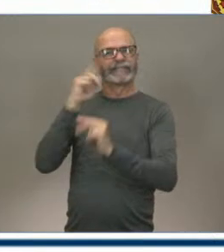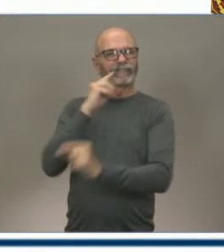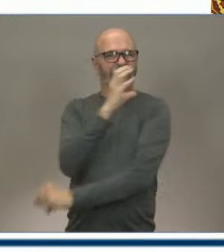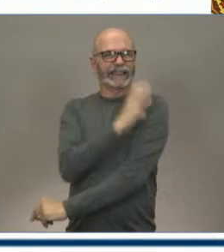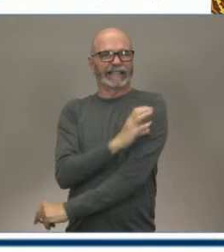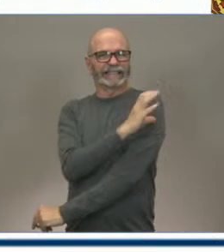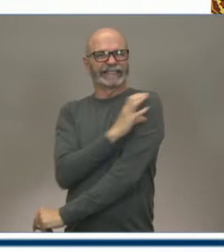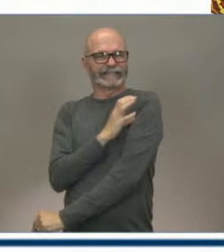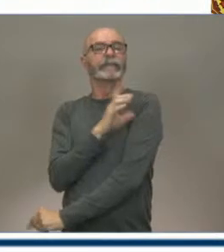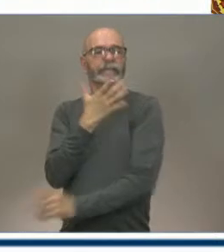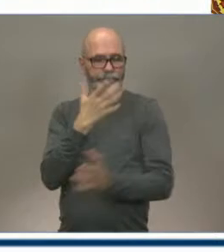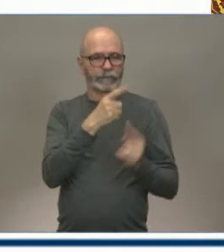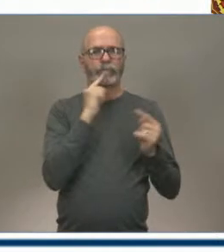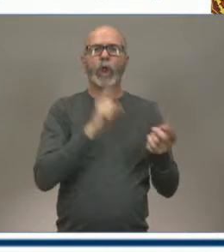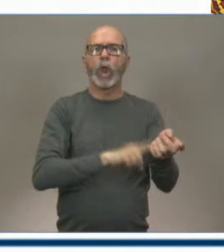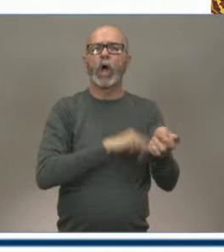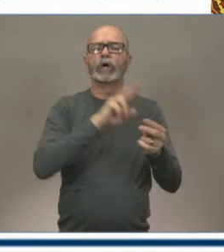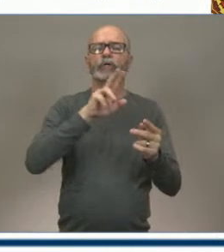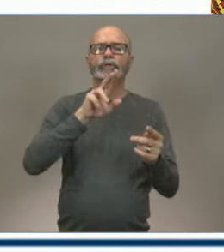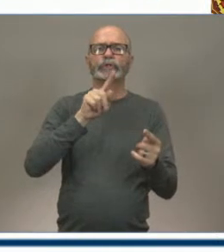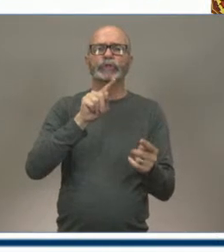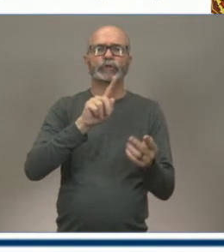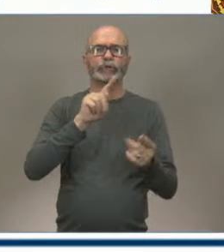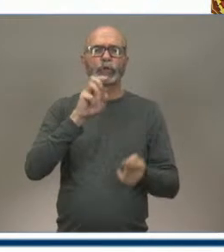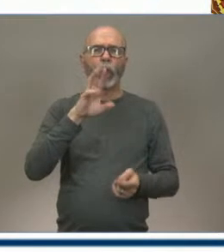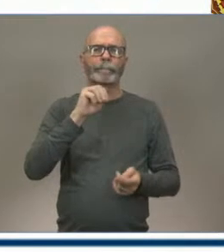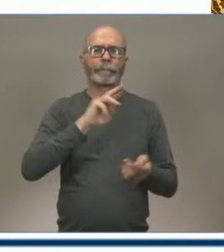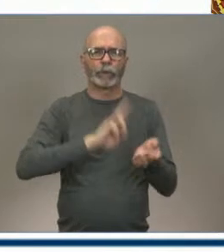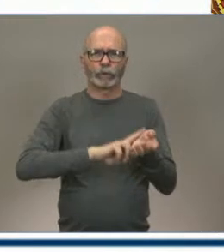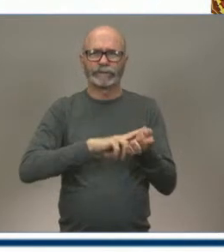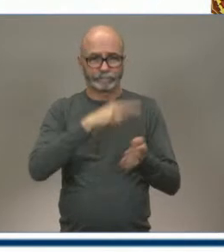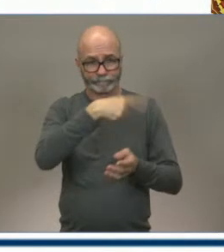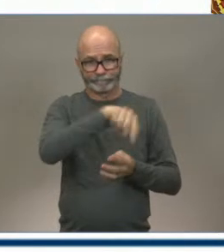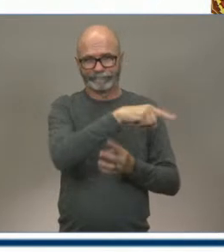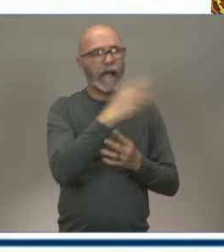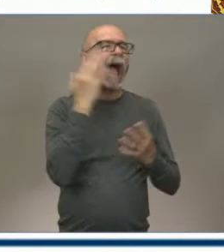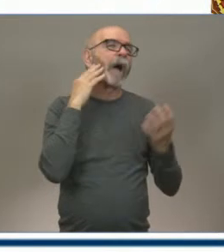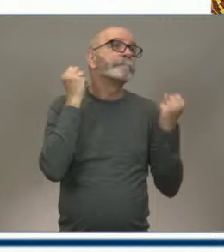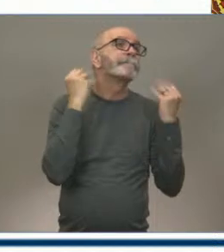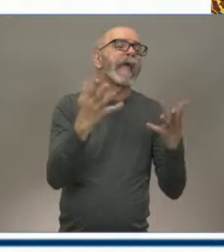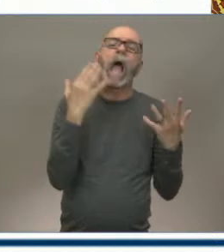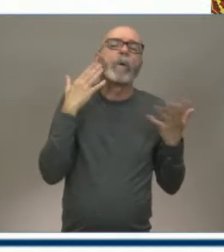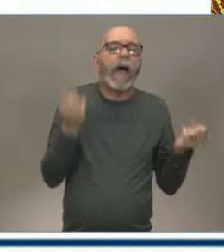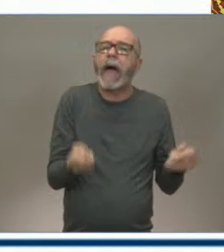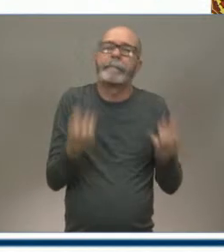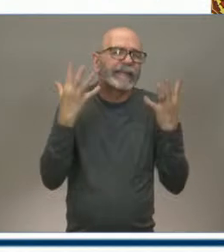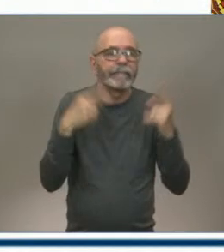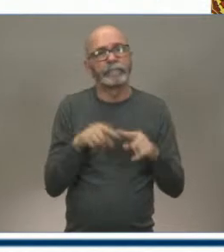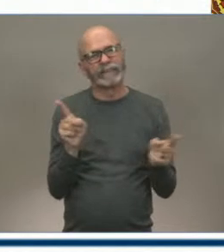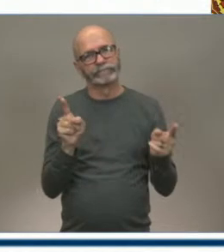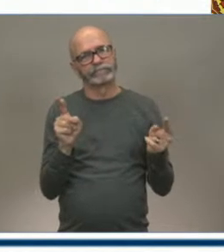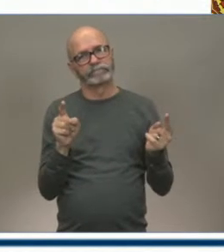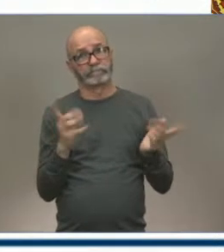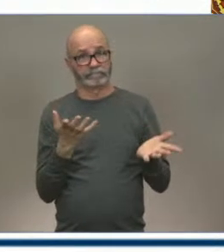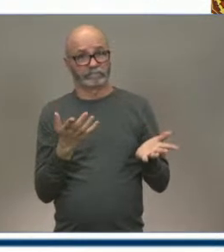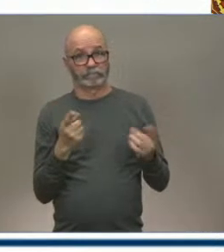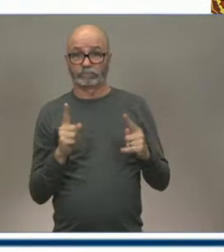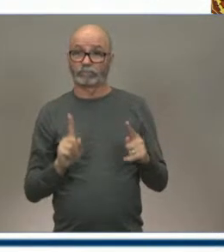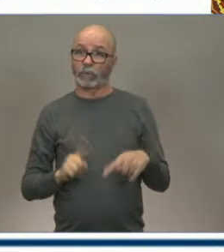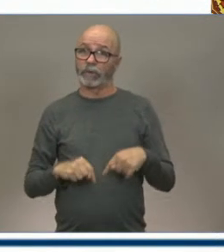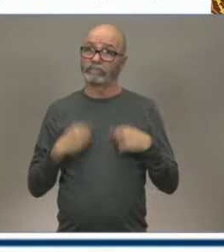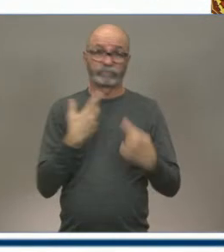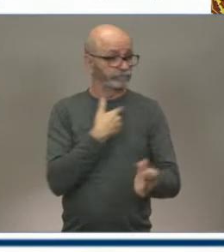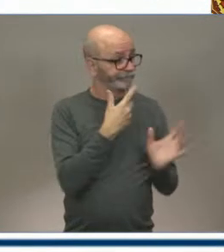have estimated numbers of how many per day could happen at that. But in terms of the vaccines that have been given out so far at the